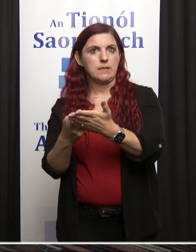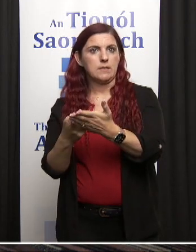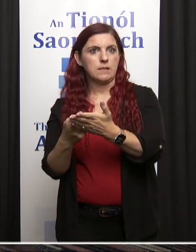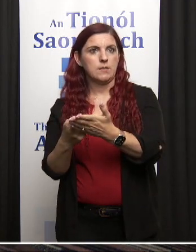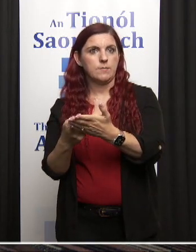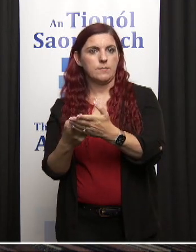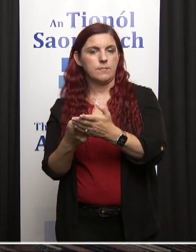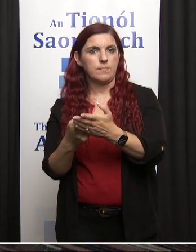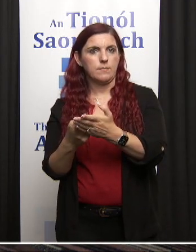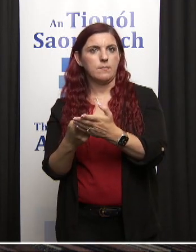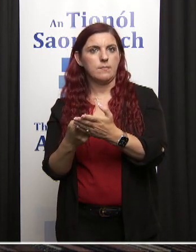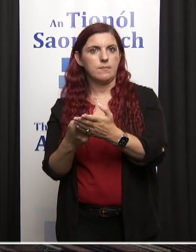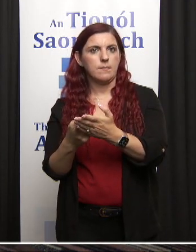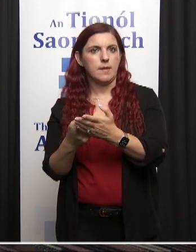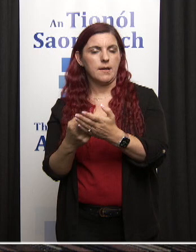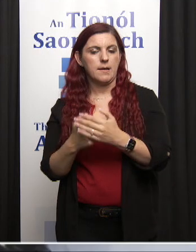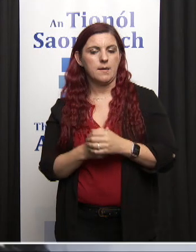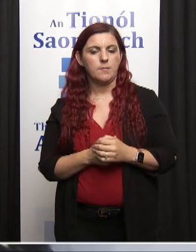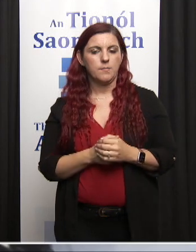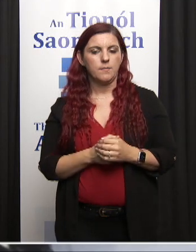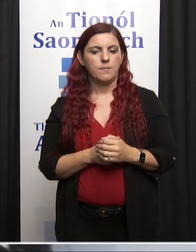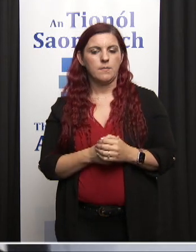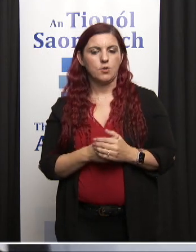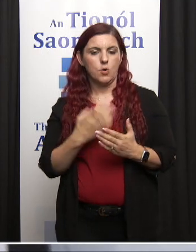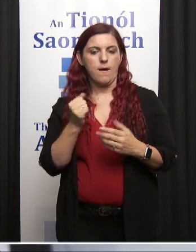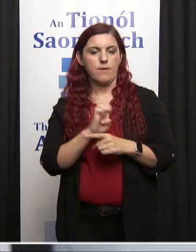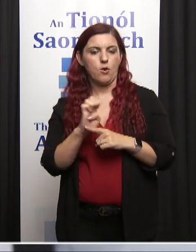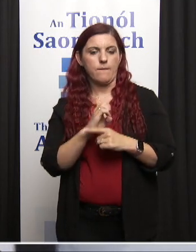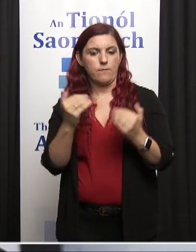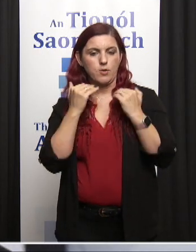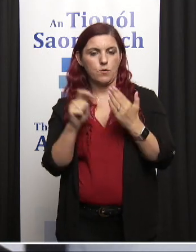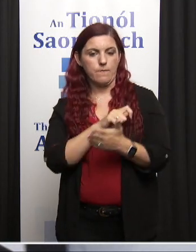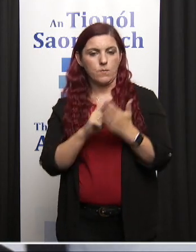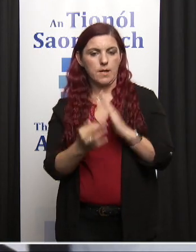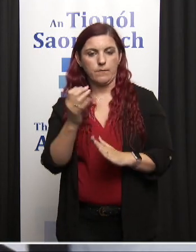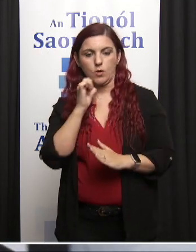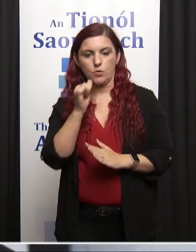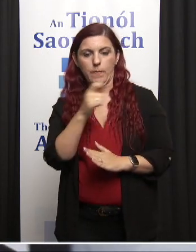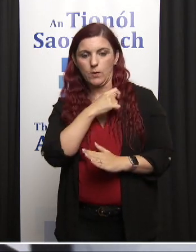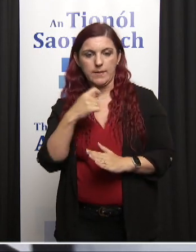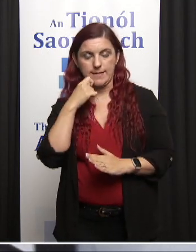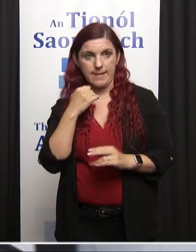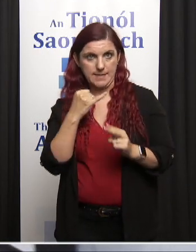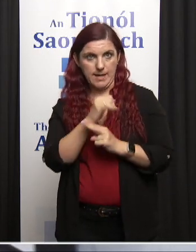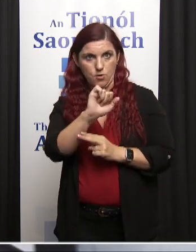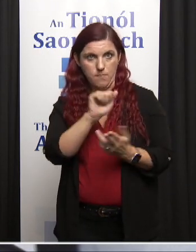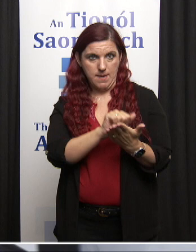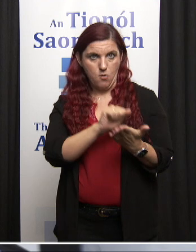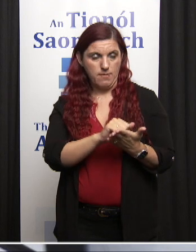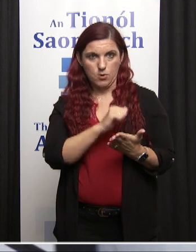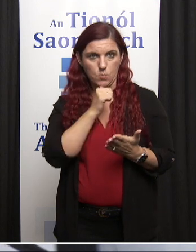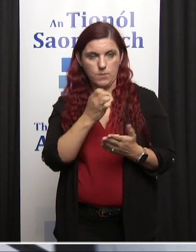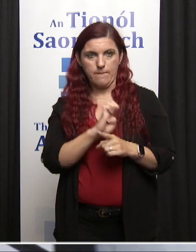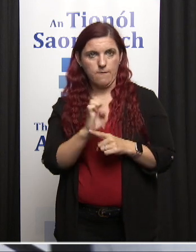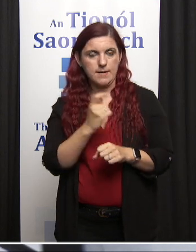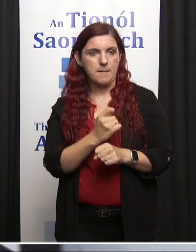have enough time? Do you have enough information to make a vote? If you don't, you need to articulate that in that paper.